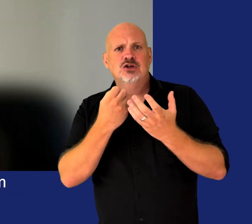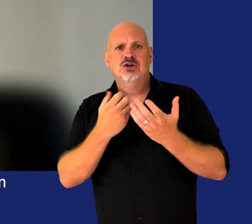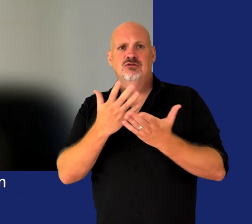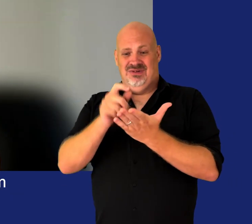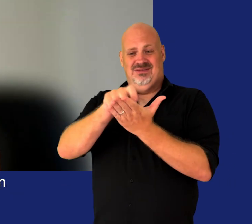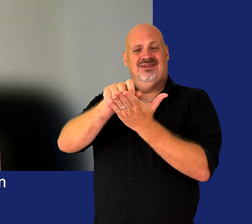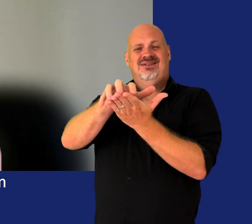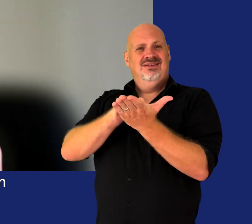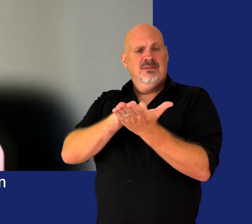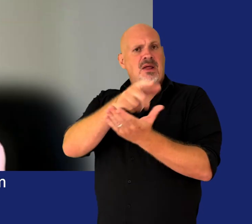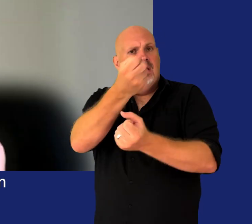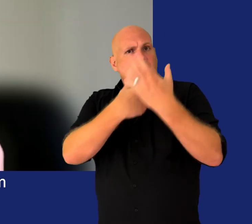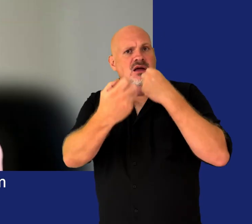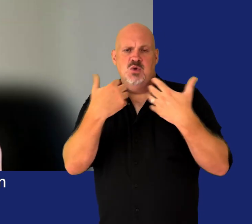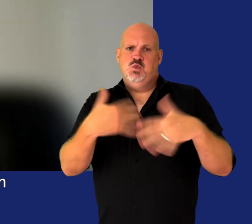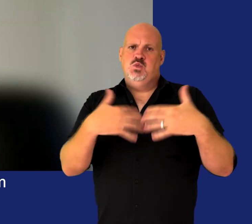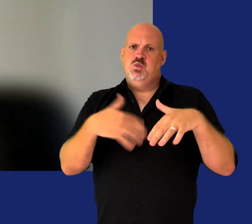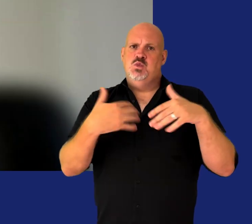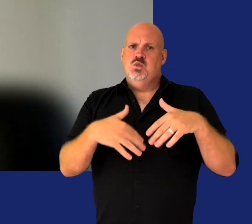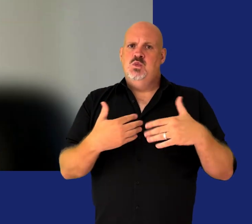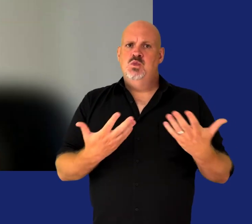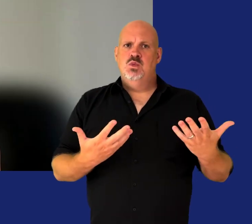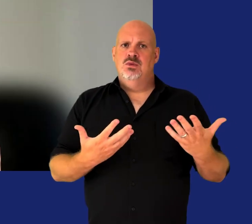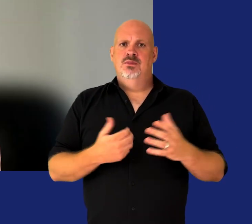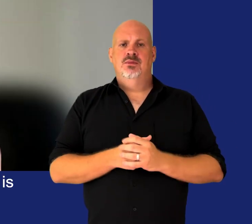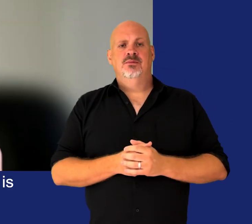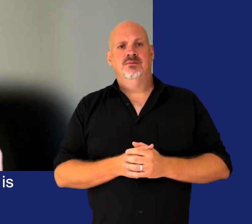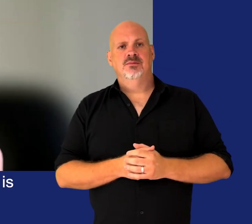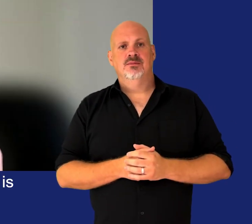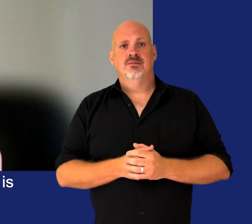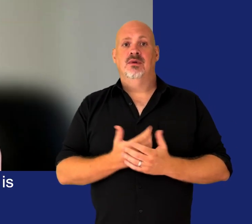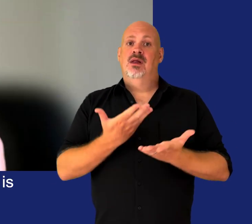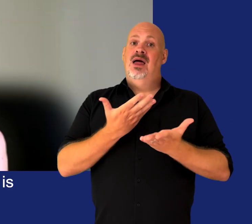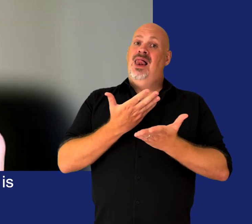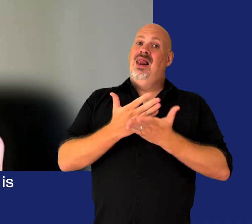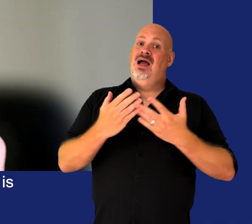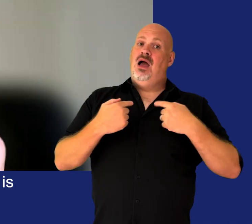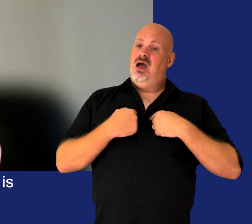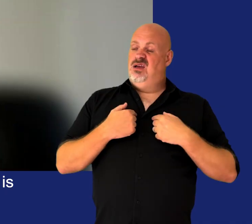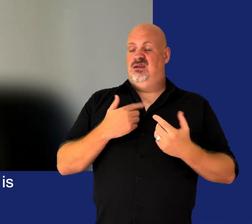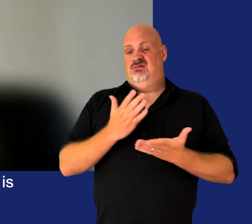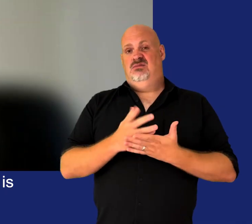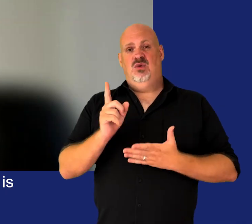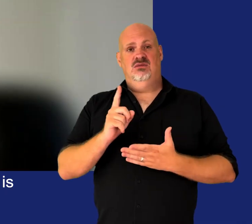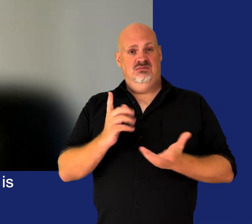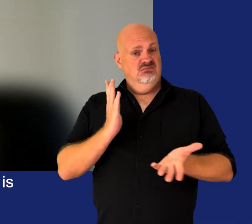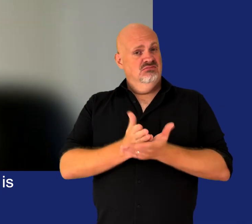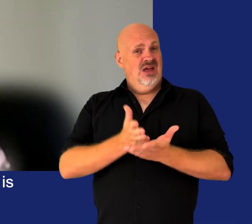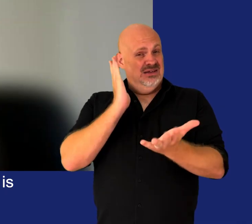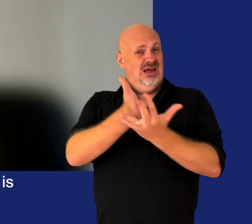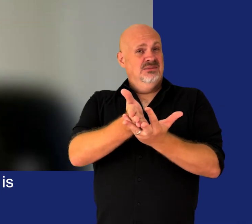capture in written form quite so easily. So what comes through clearly to me is it's